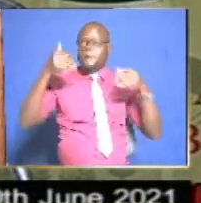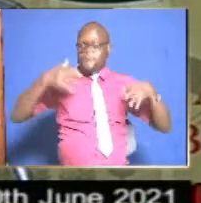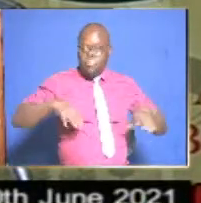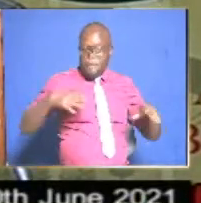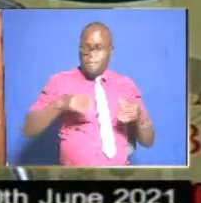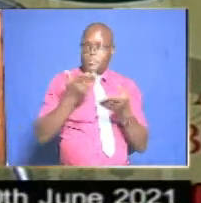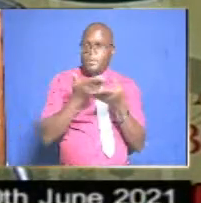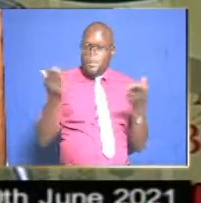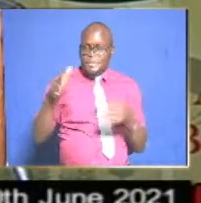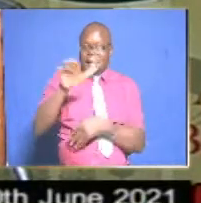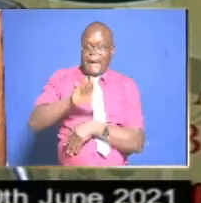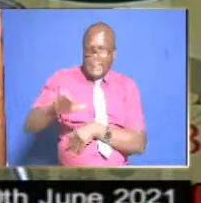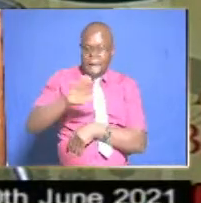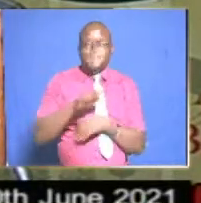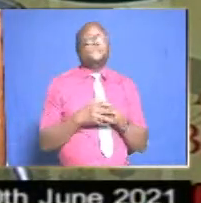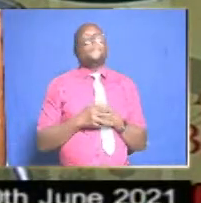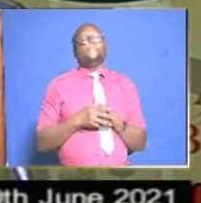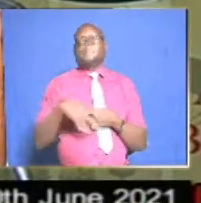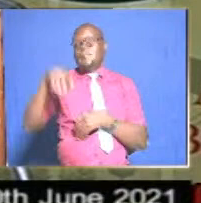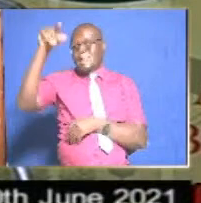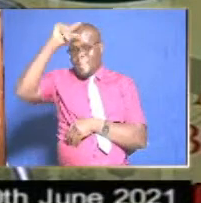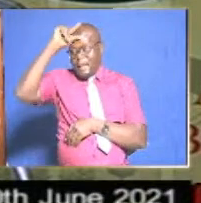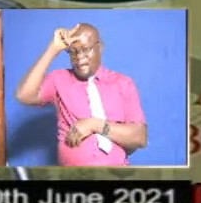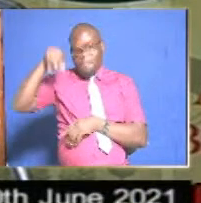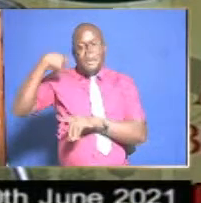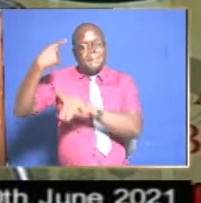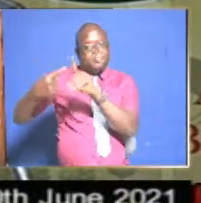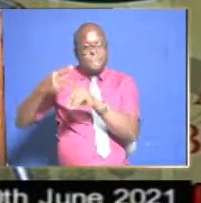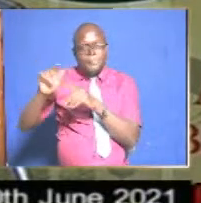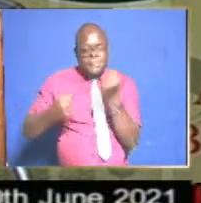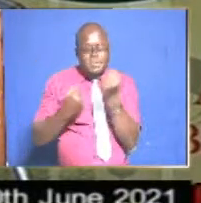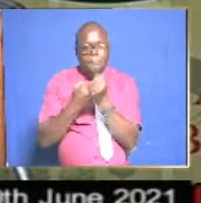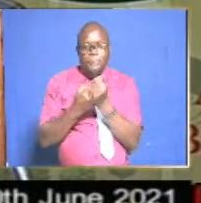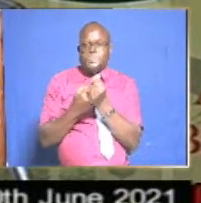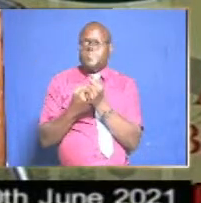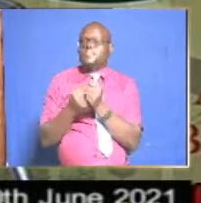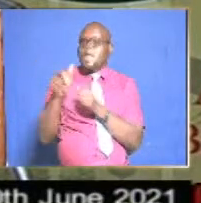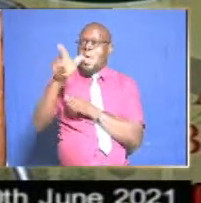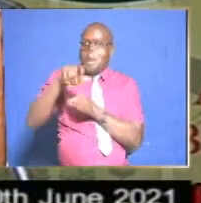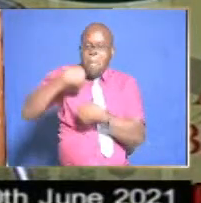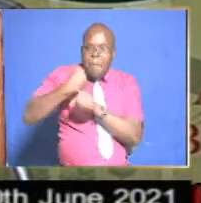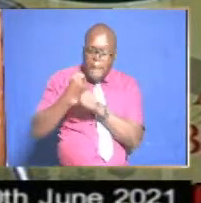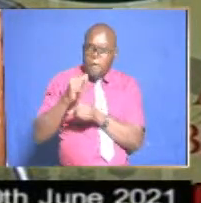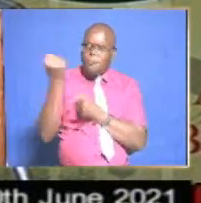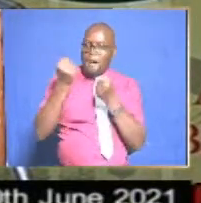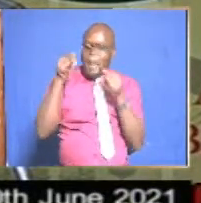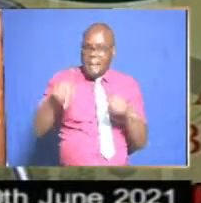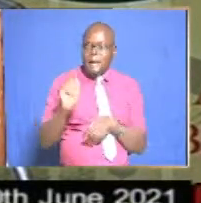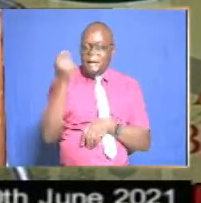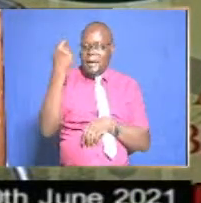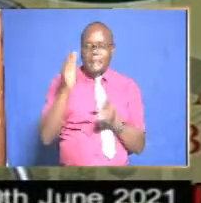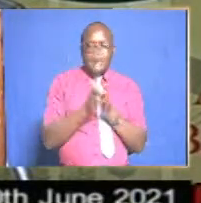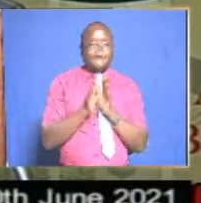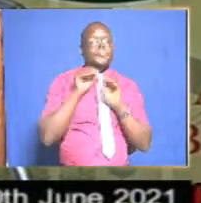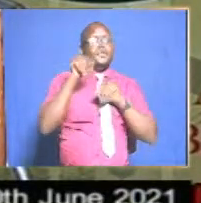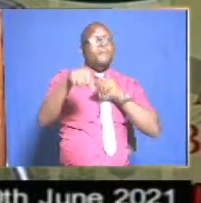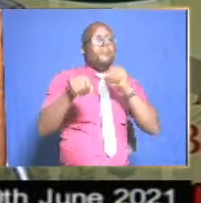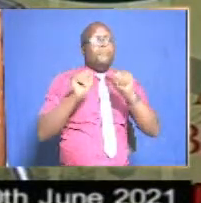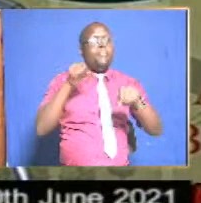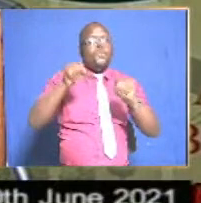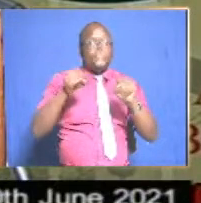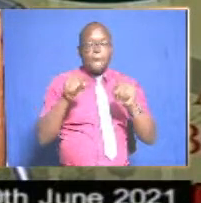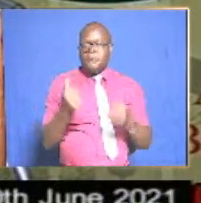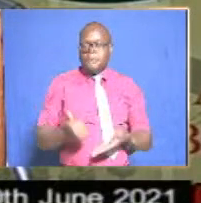Mr. Speaker, the government over the years has supported local assembly of motor vehicles and motorcycles by providing various